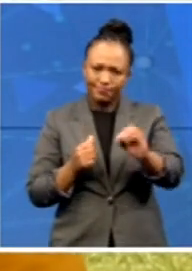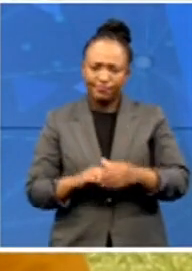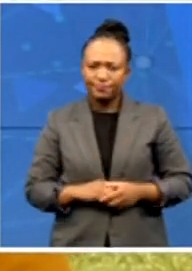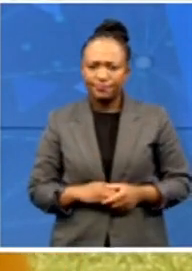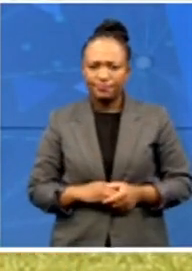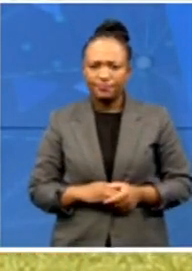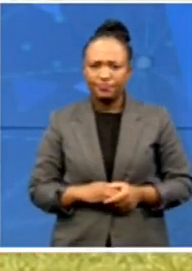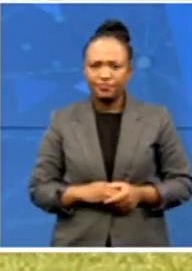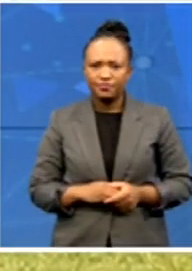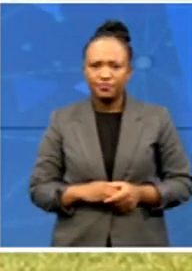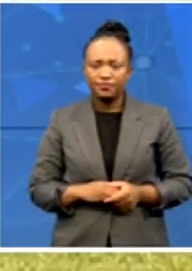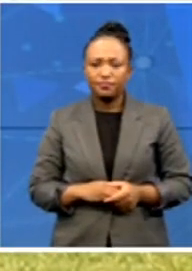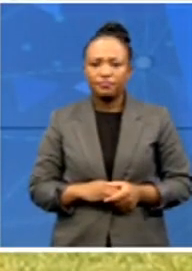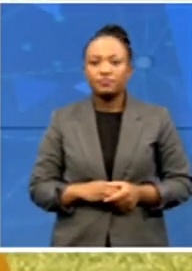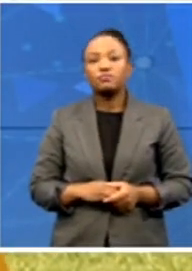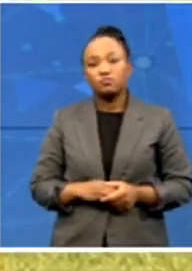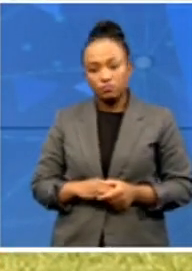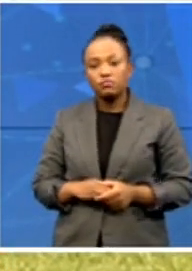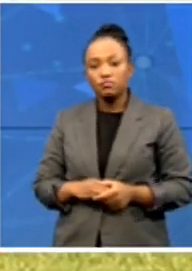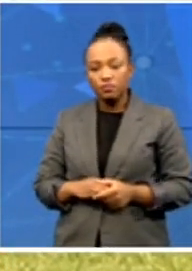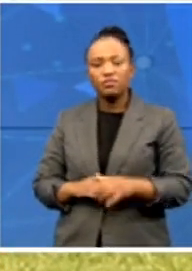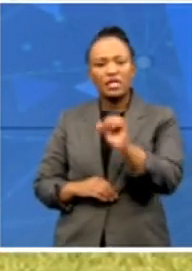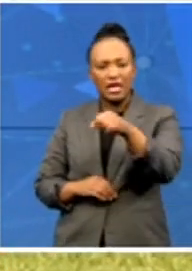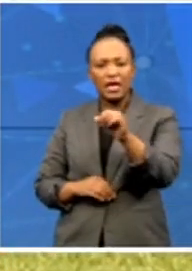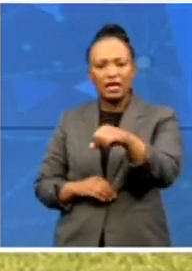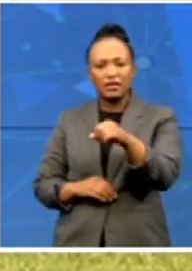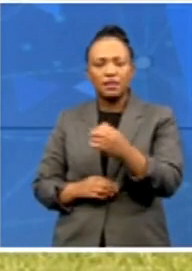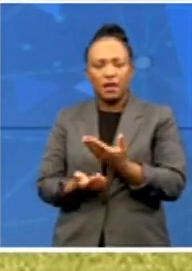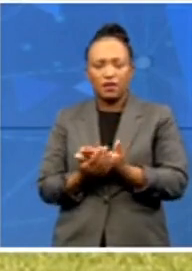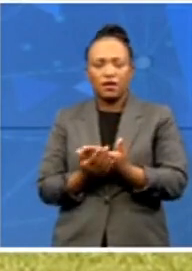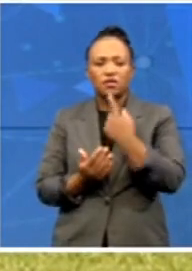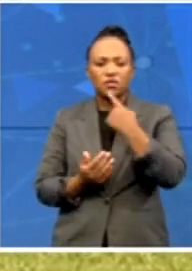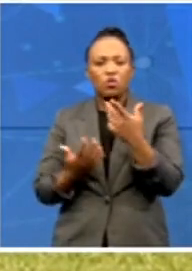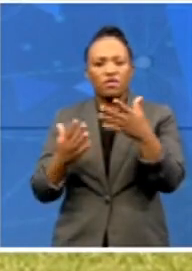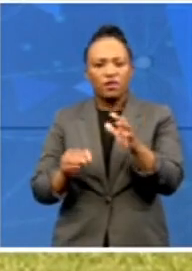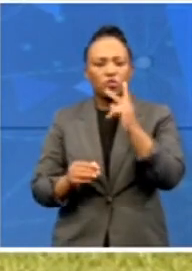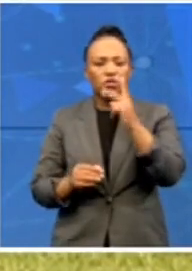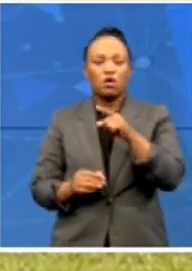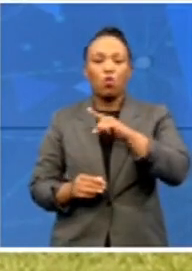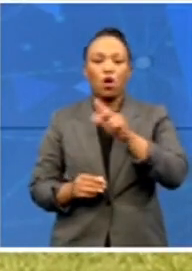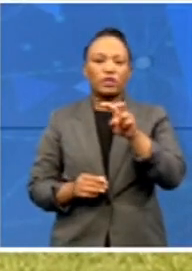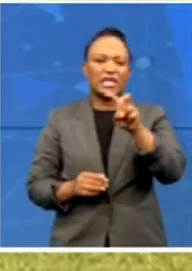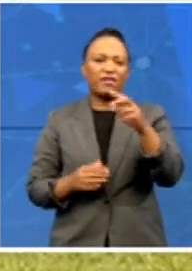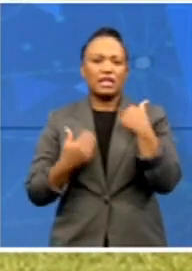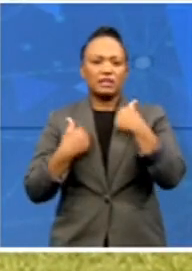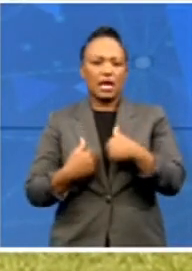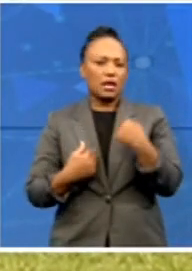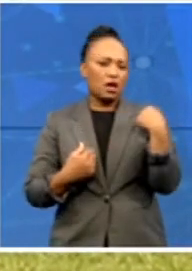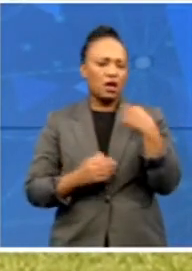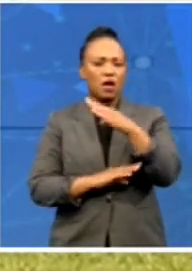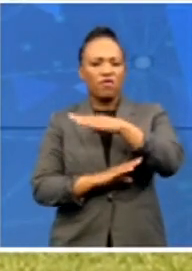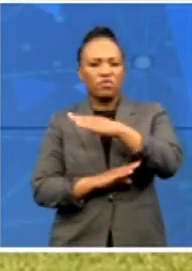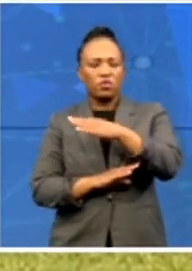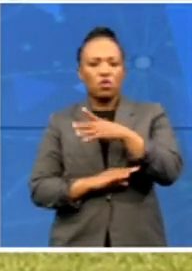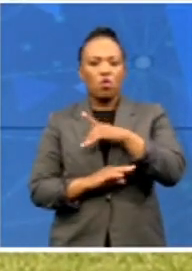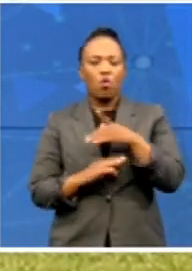Yes, I can say we have been seeing them. You know, I remember we're traveling on Sunday in the afternoon on the road. The traffic officers were there on the